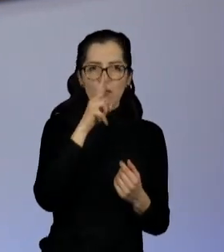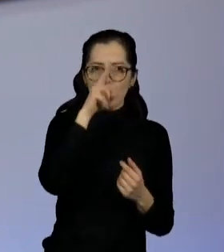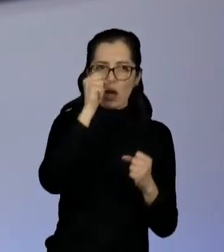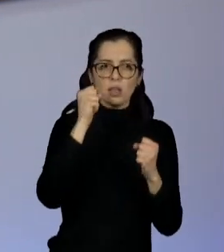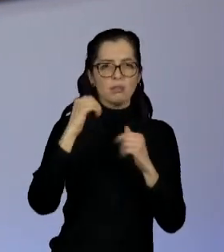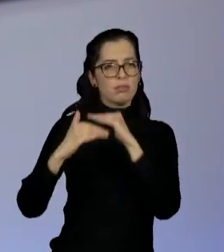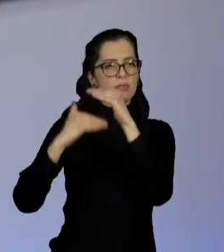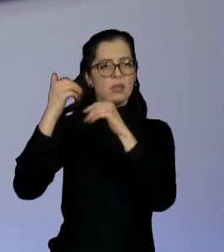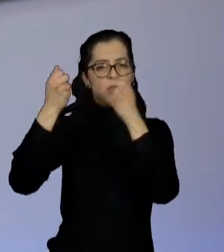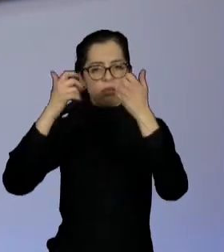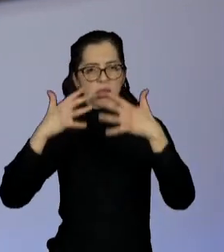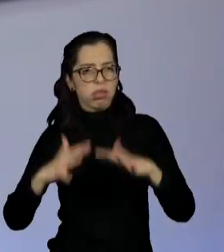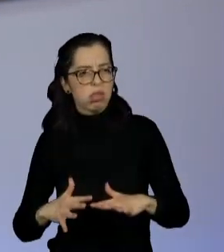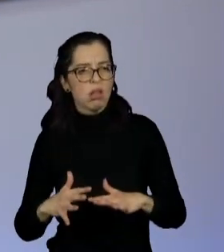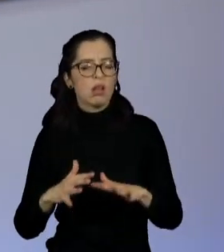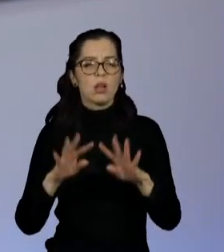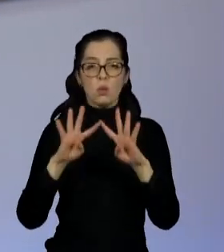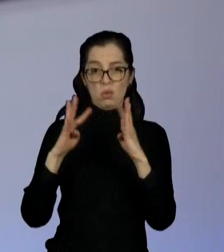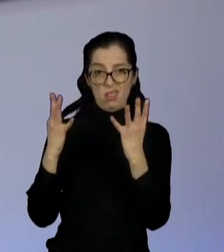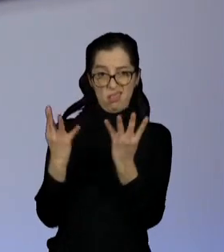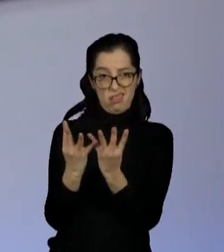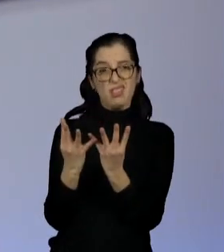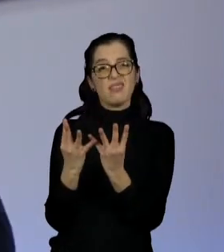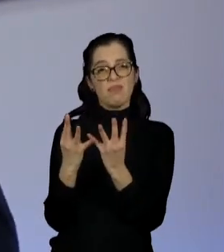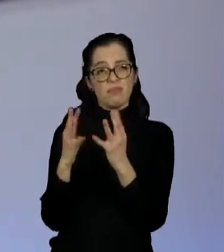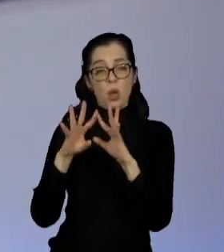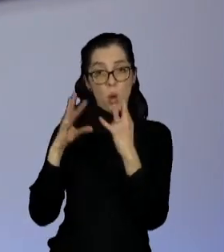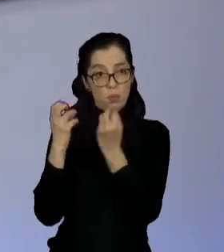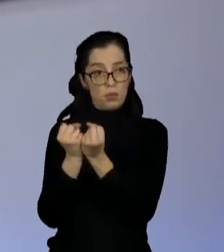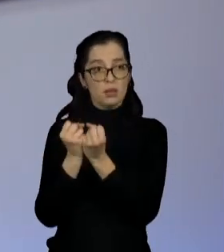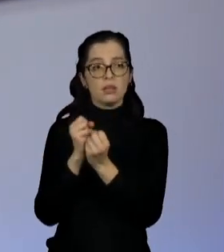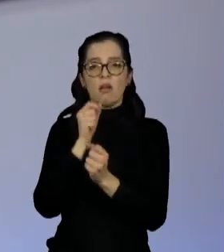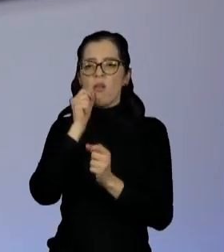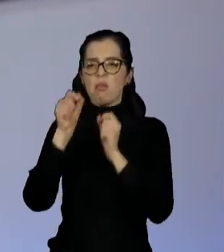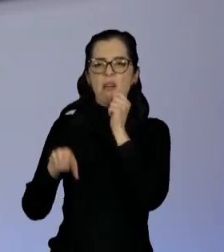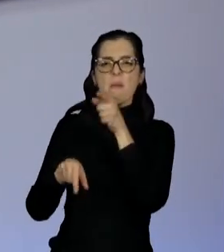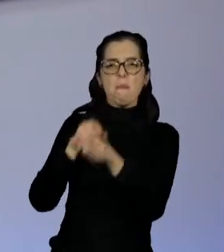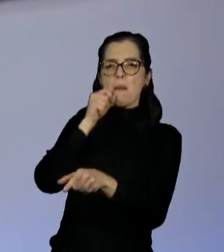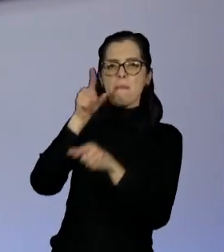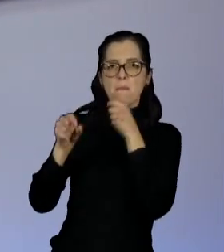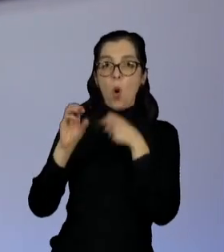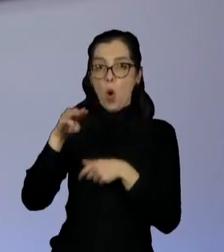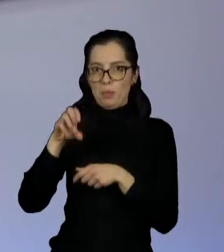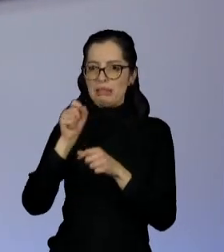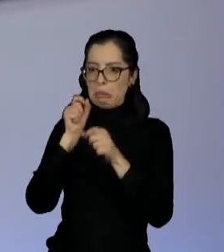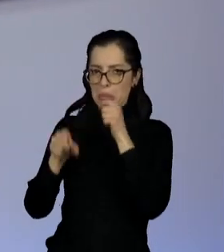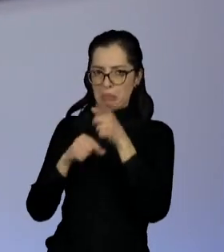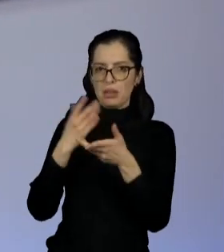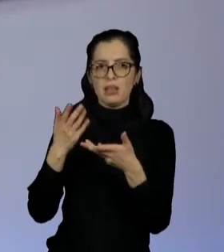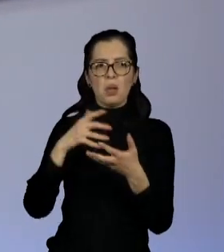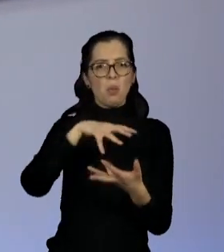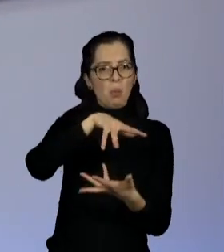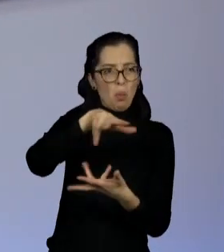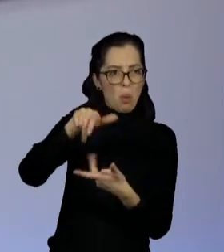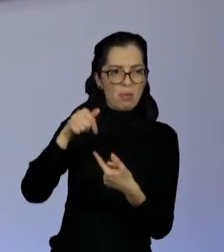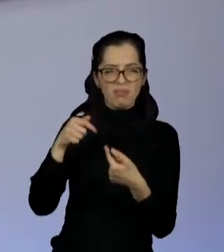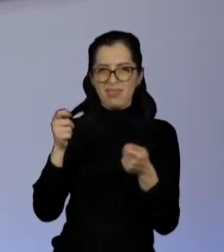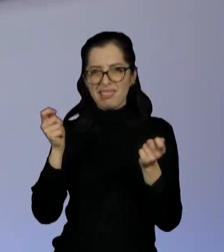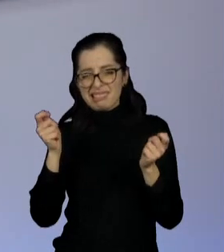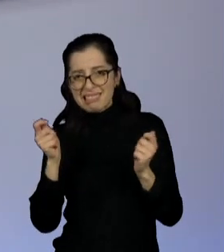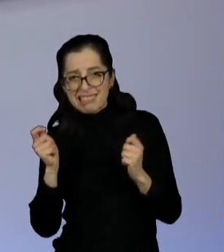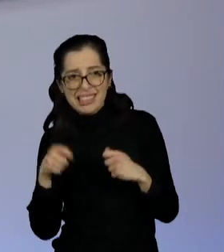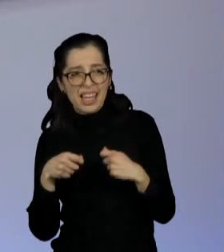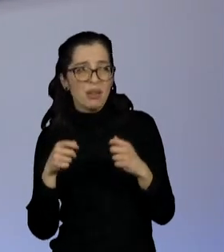OMS, né, sendo atacada, perdendo fundos. Dá para imaginar que no mundo assim a gente vai conseguir estabelecer